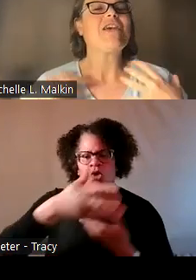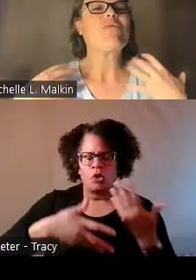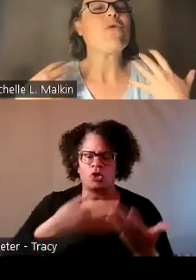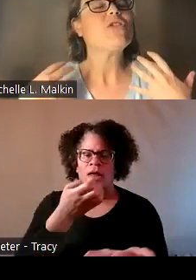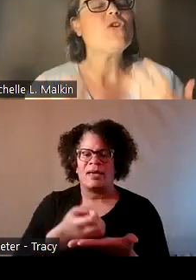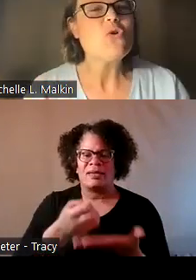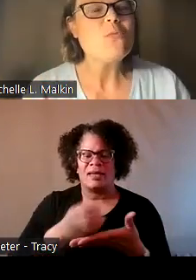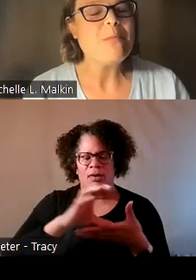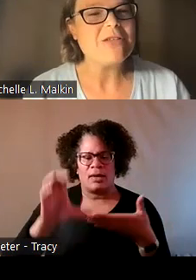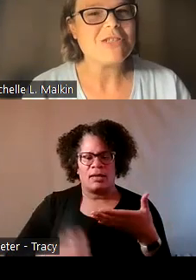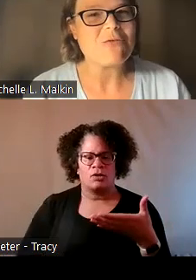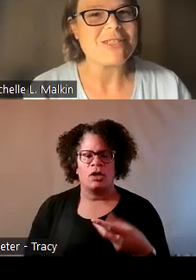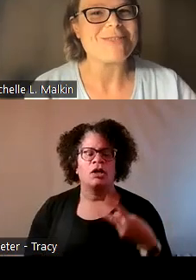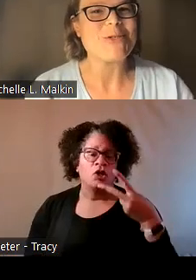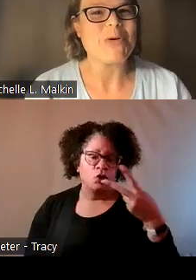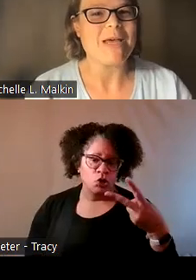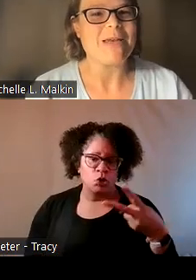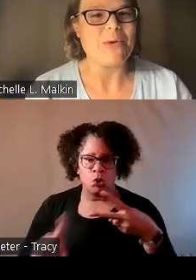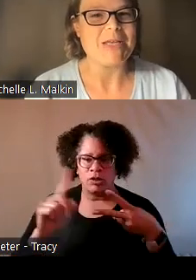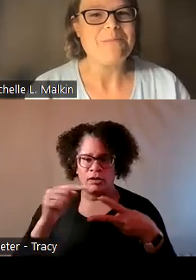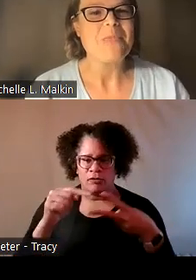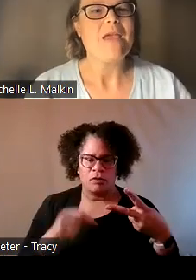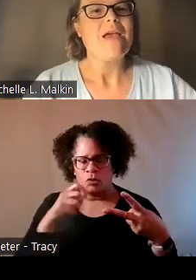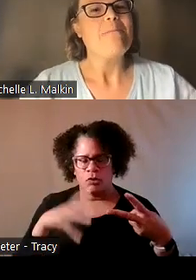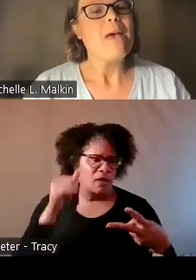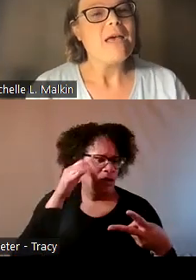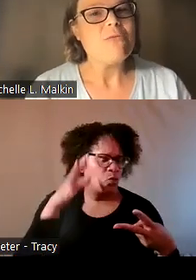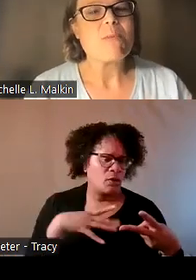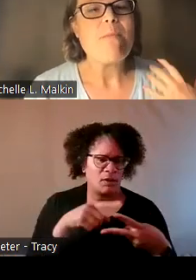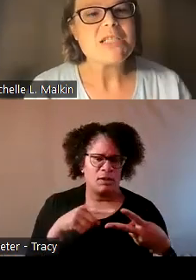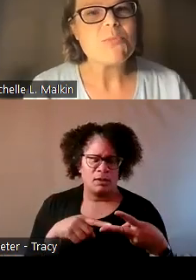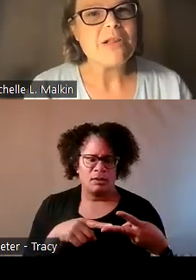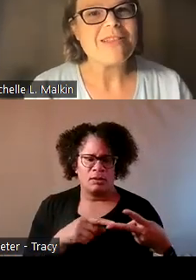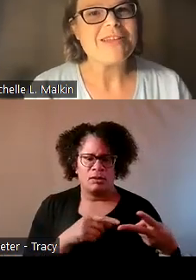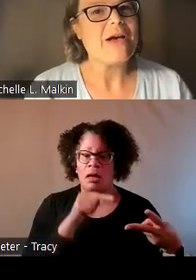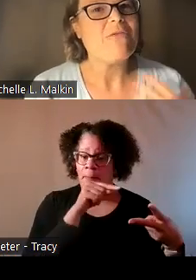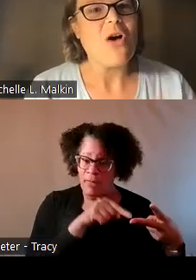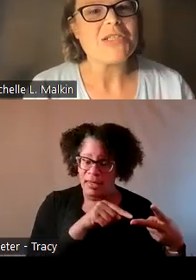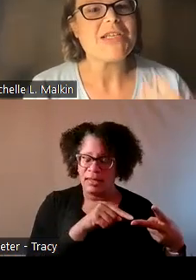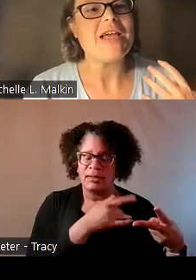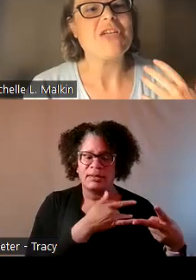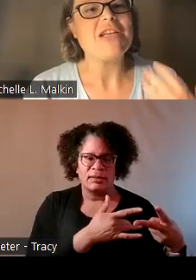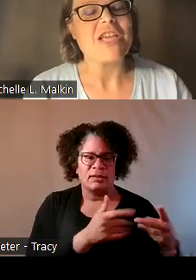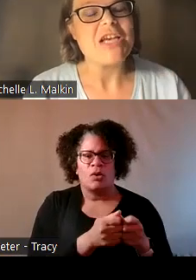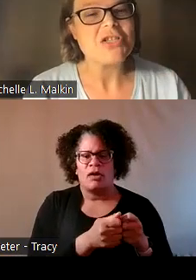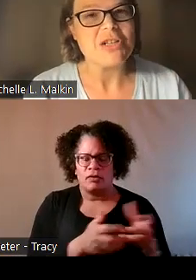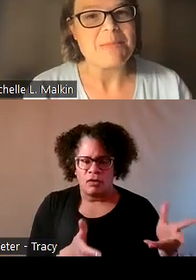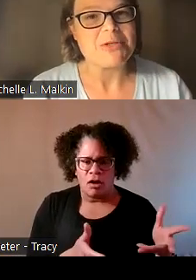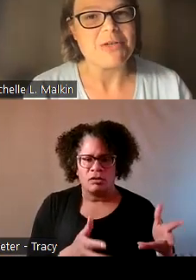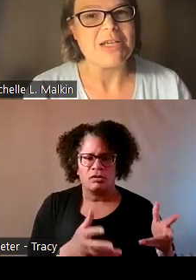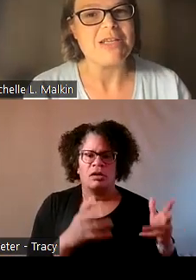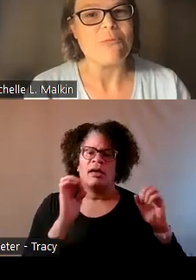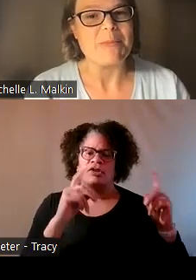and there were only two major differences between men and women. Men were much more likely to have lost an